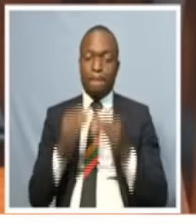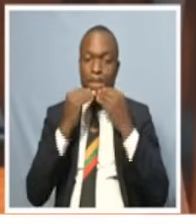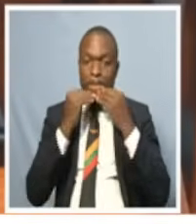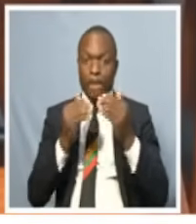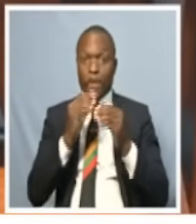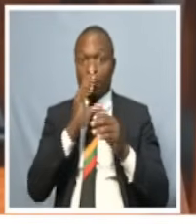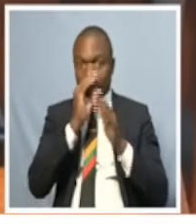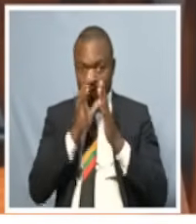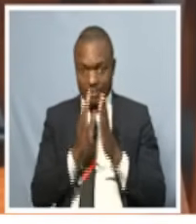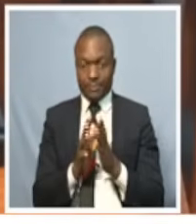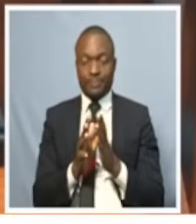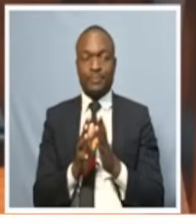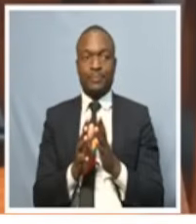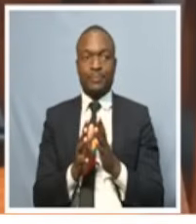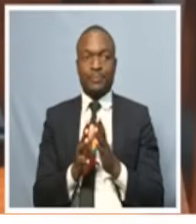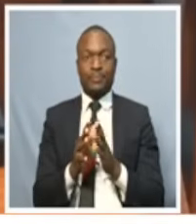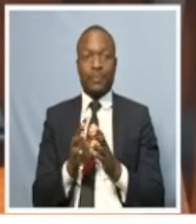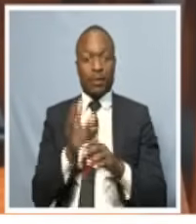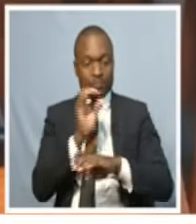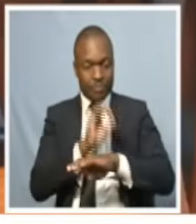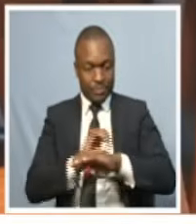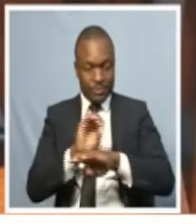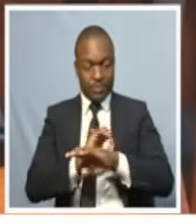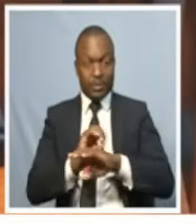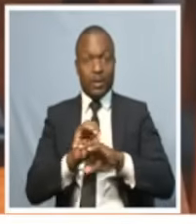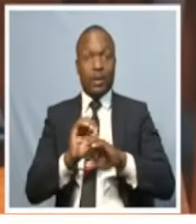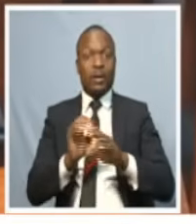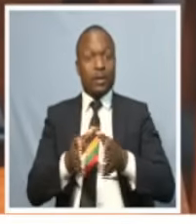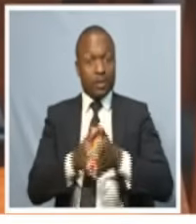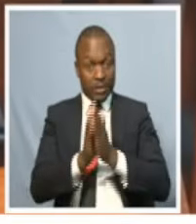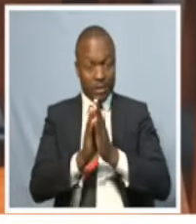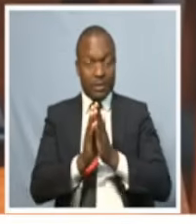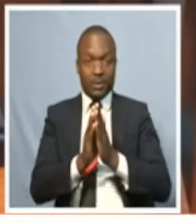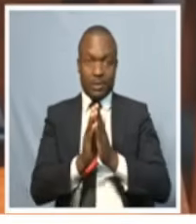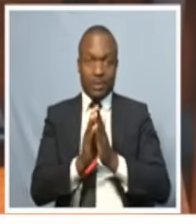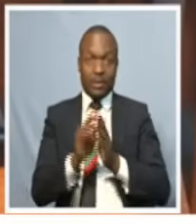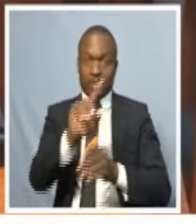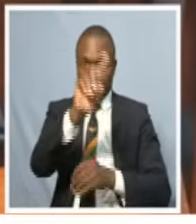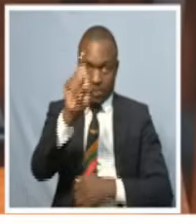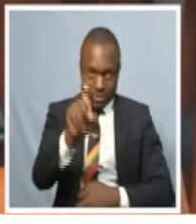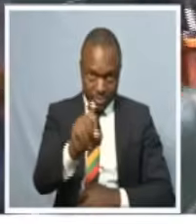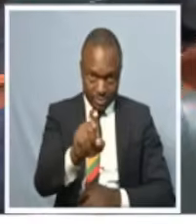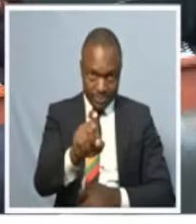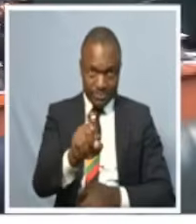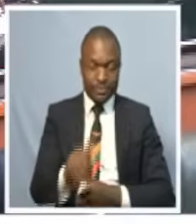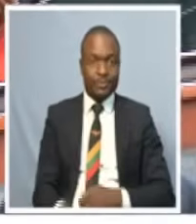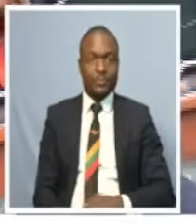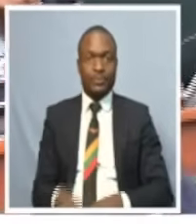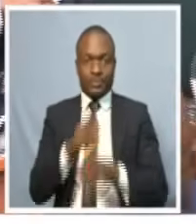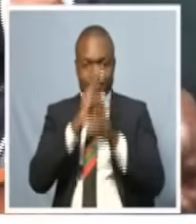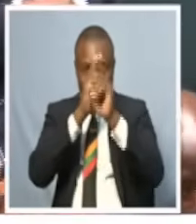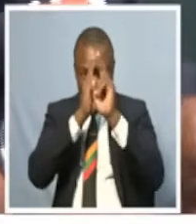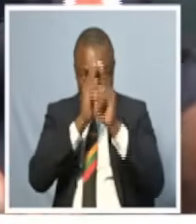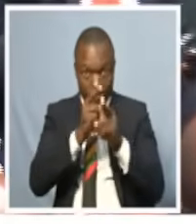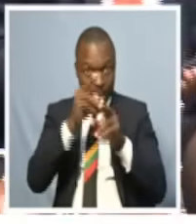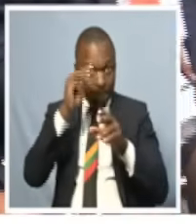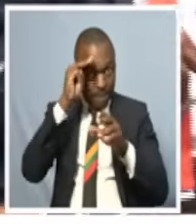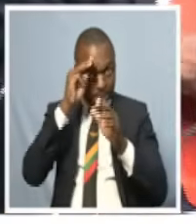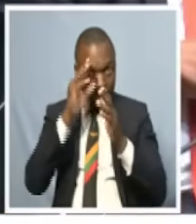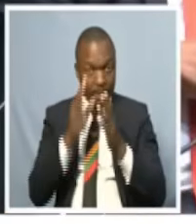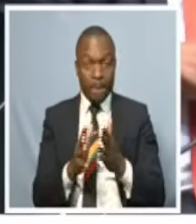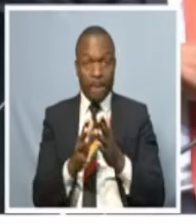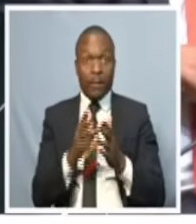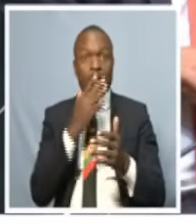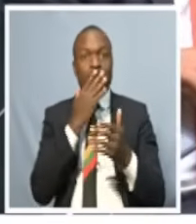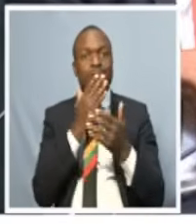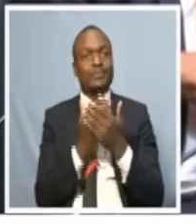Thank you, Madam Speaker, for the opportunity given to ask a follow-up question to the Minister. Honorable Minister, it's